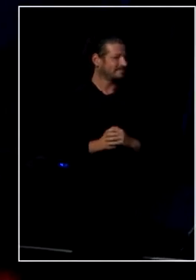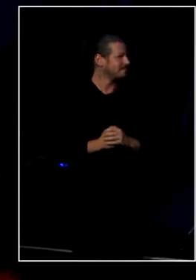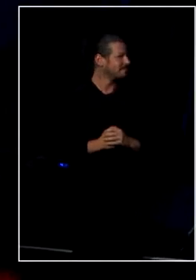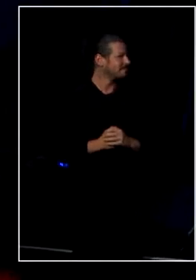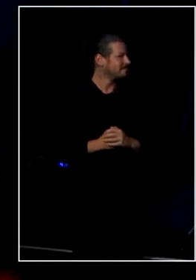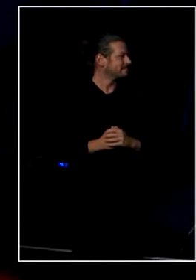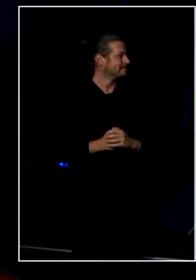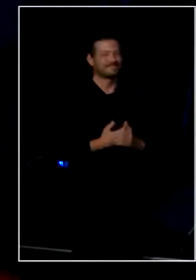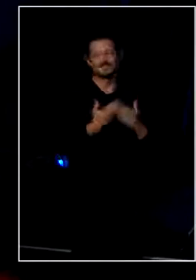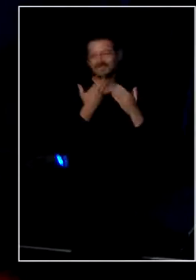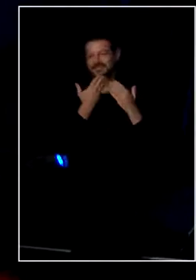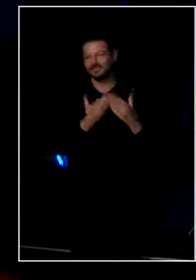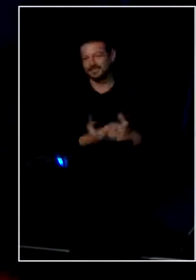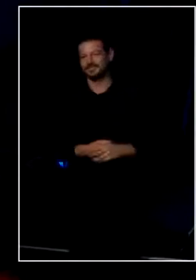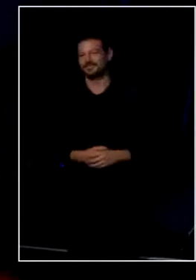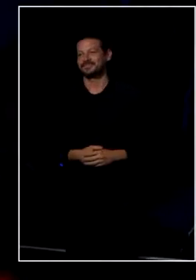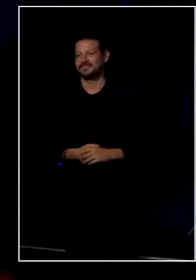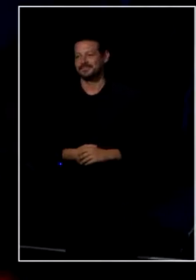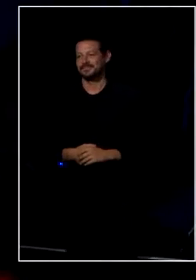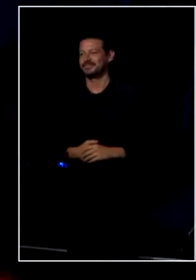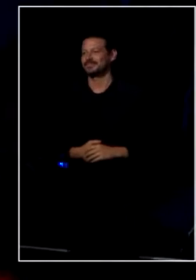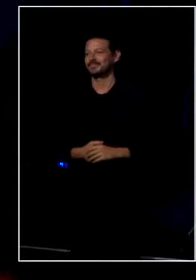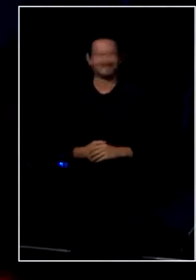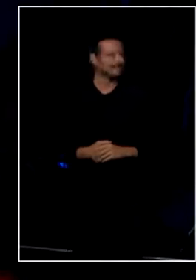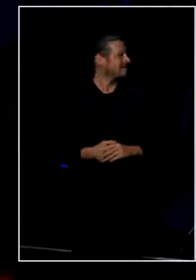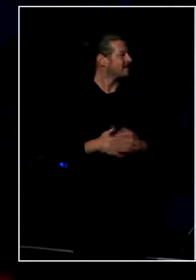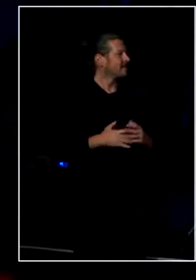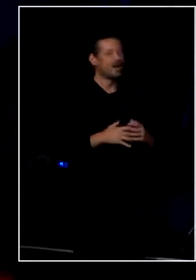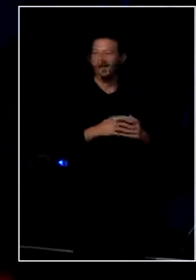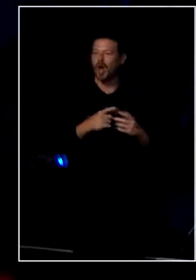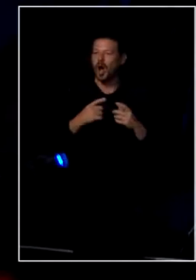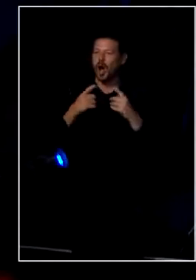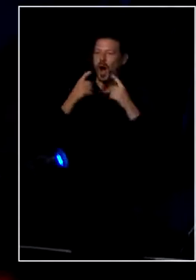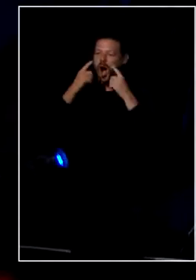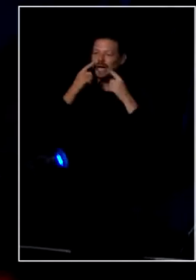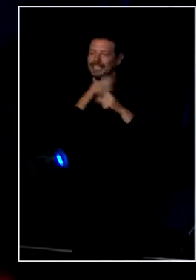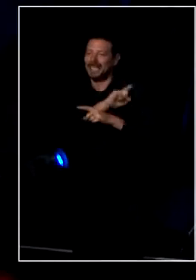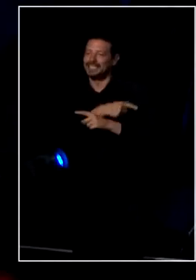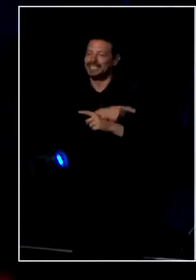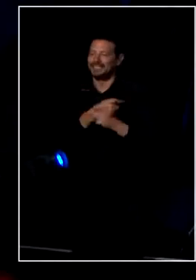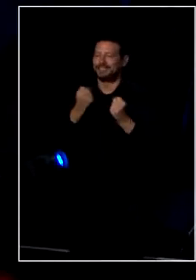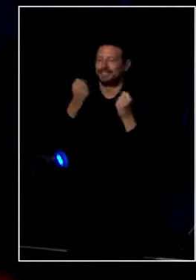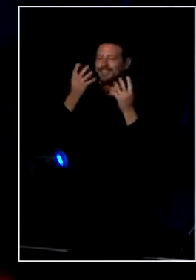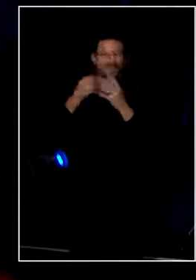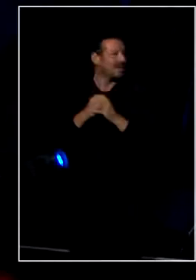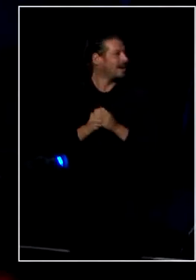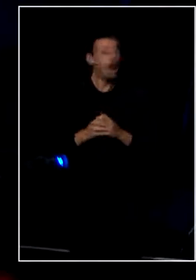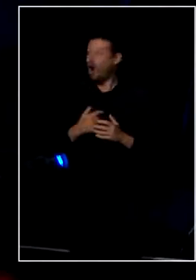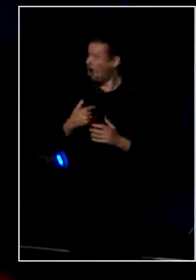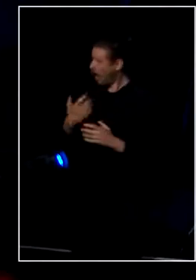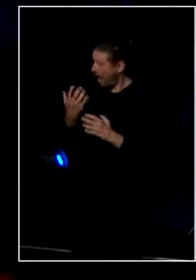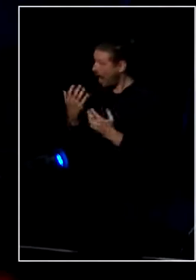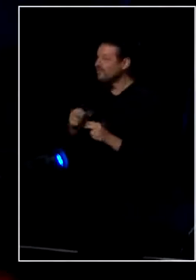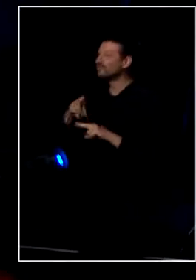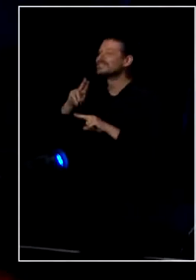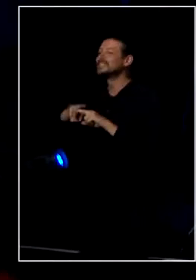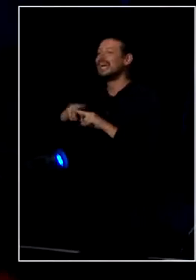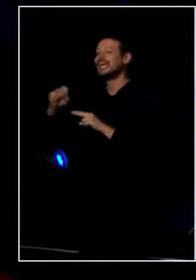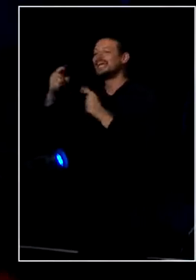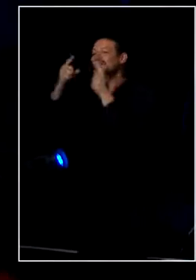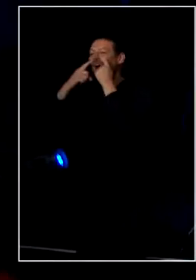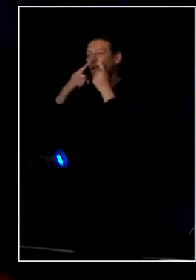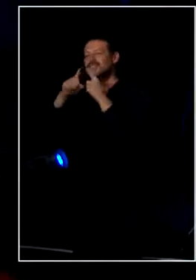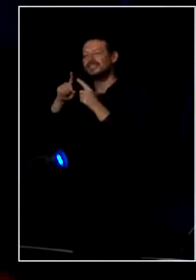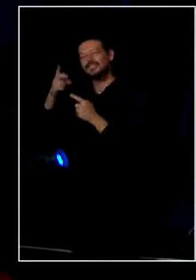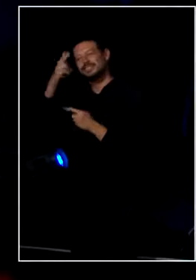Thank you, Jane. Thank you. Your sparkling eyes, we could know. Well, I've got my dad's eyes, Liz. They're beauty. Yeah, I've got